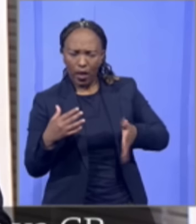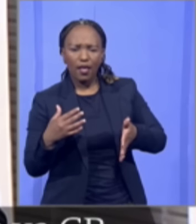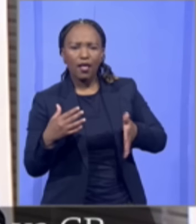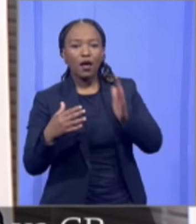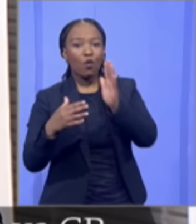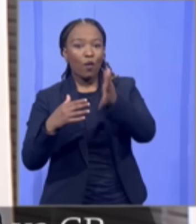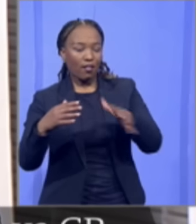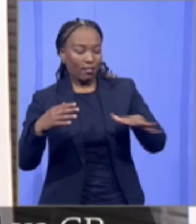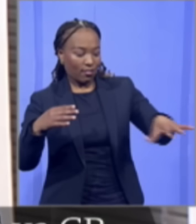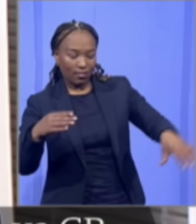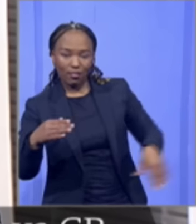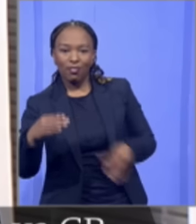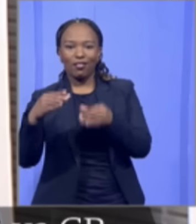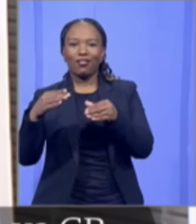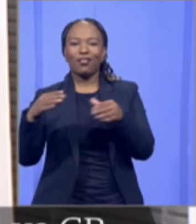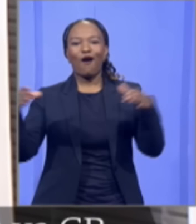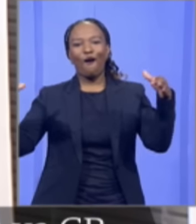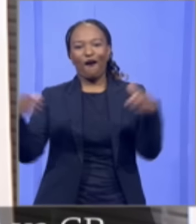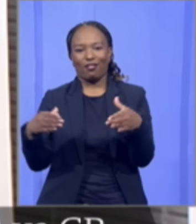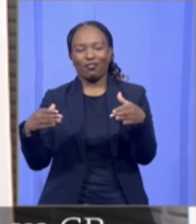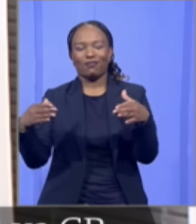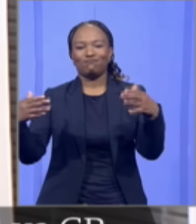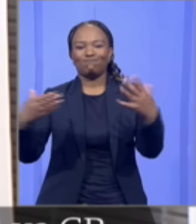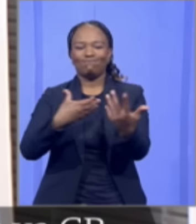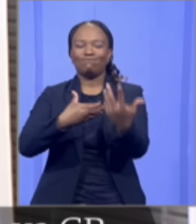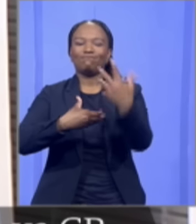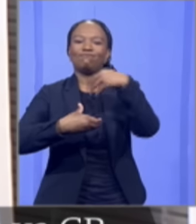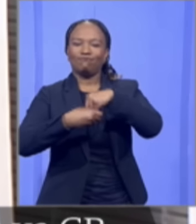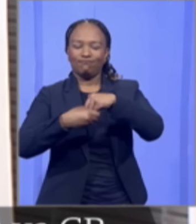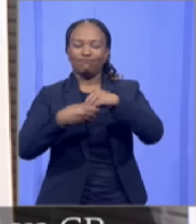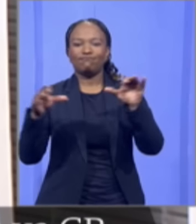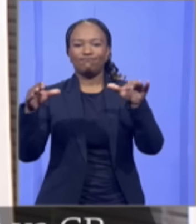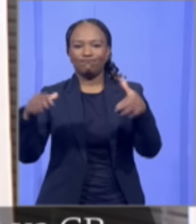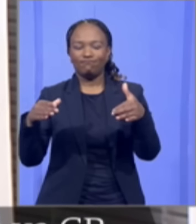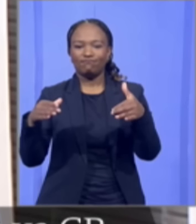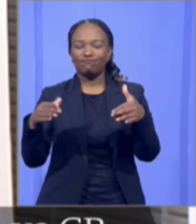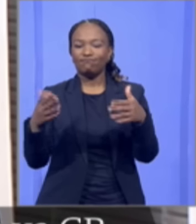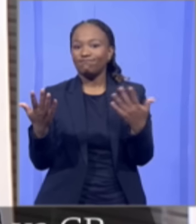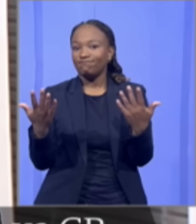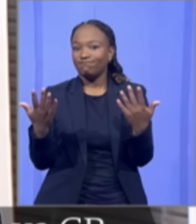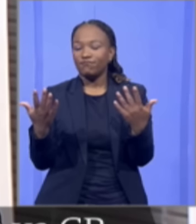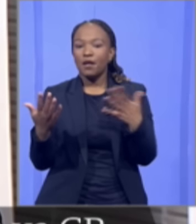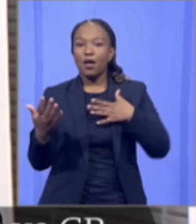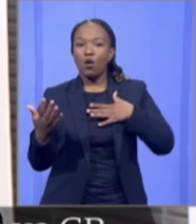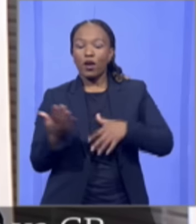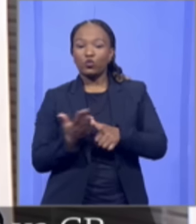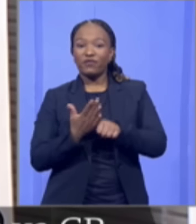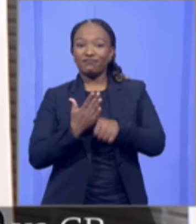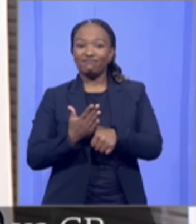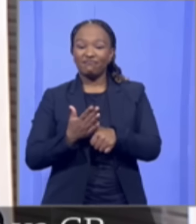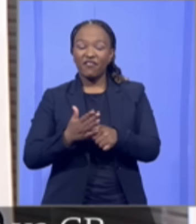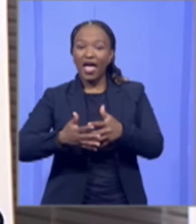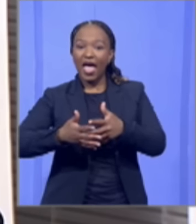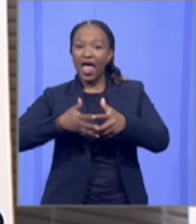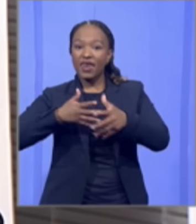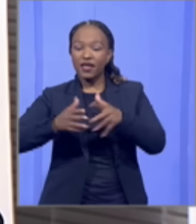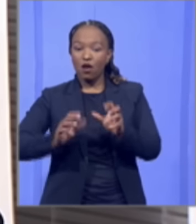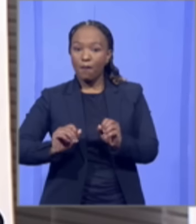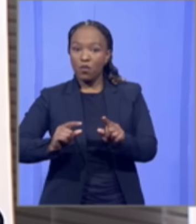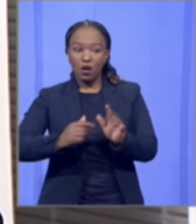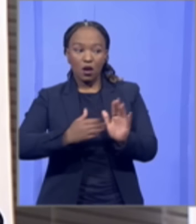of provincial unity. I want to emphasize this: there is no door that is closed. This